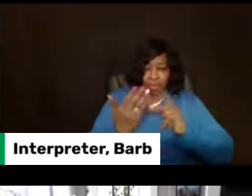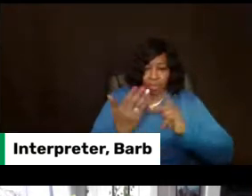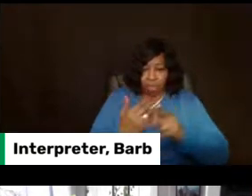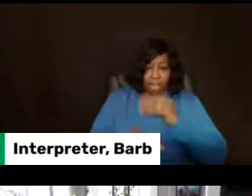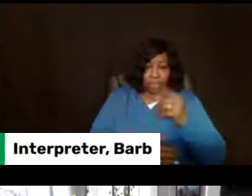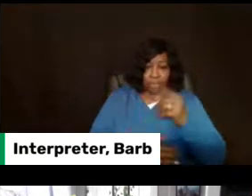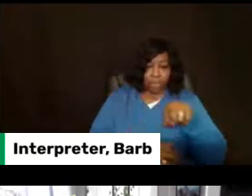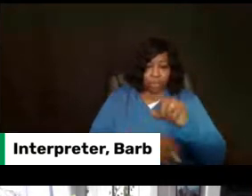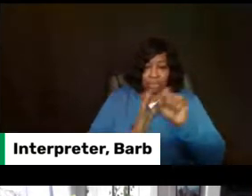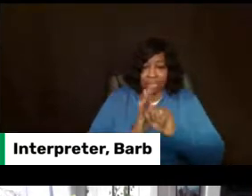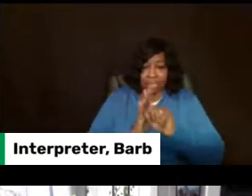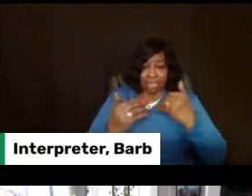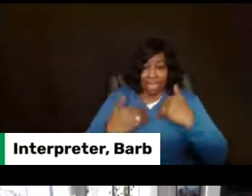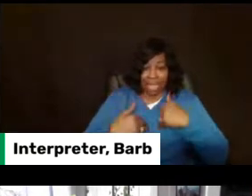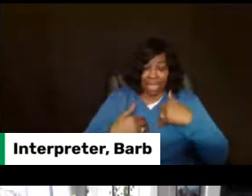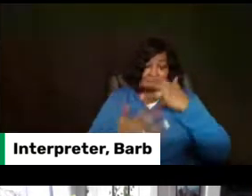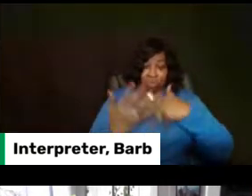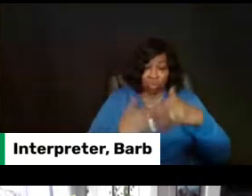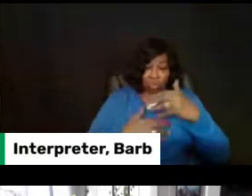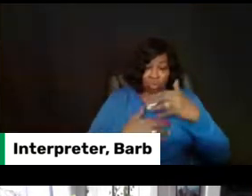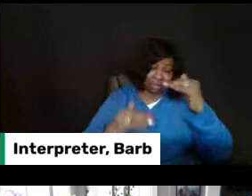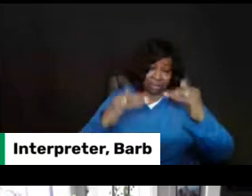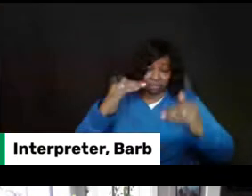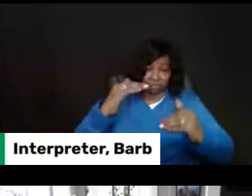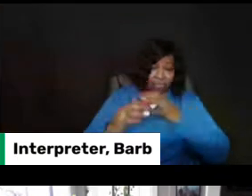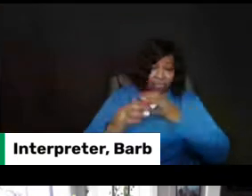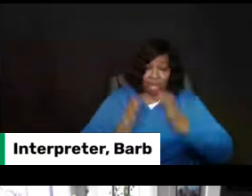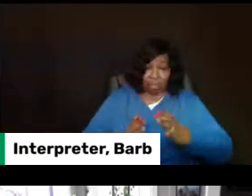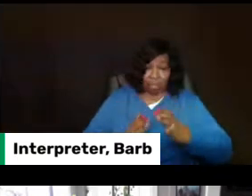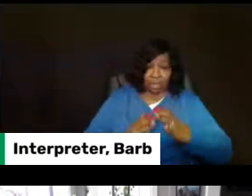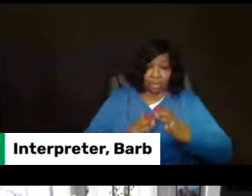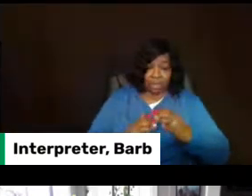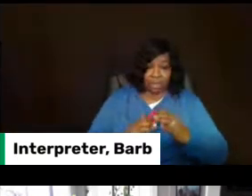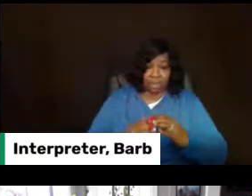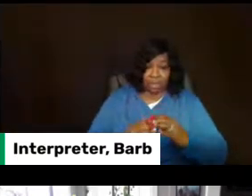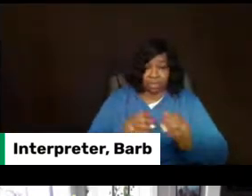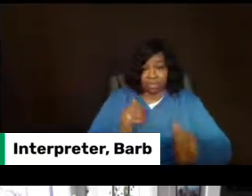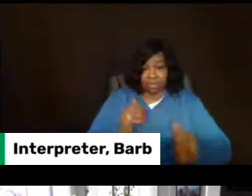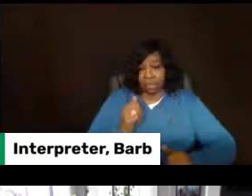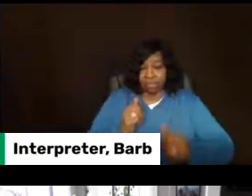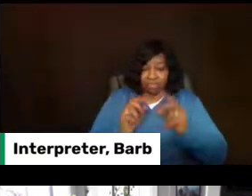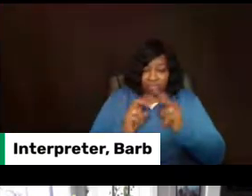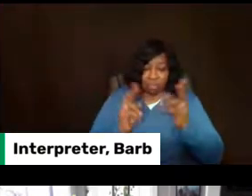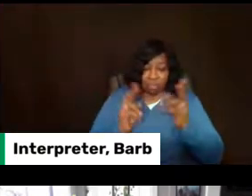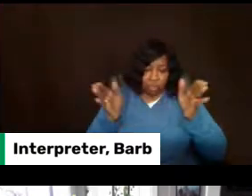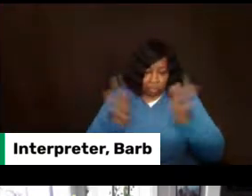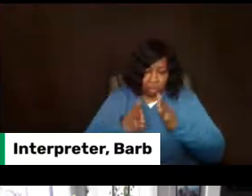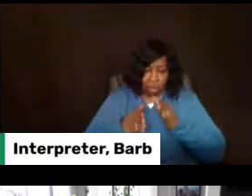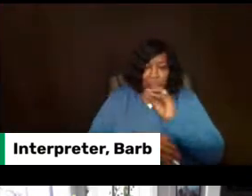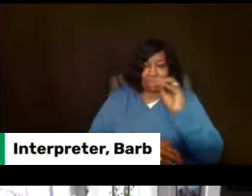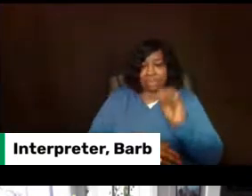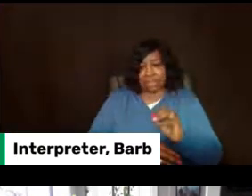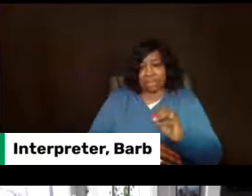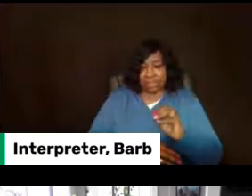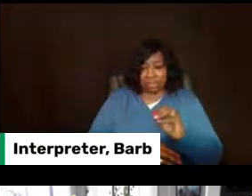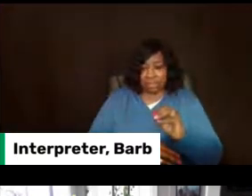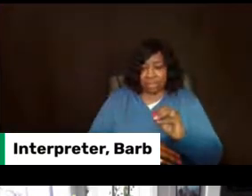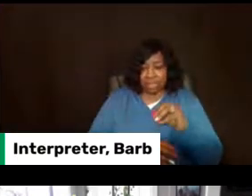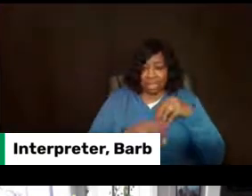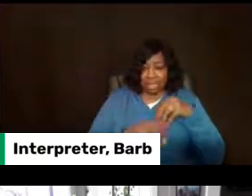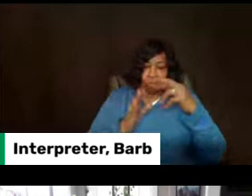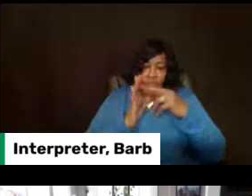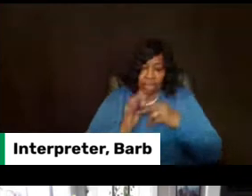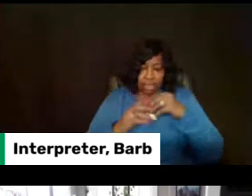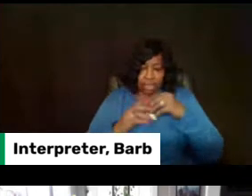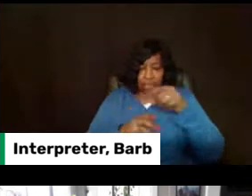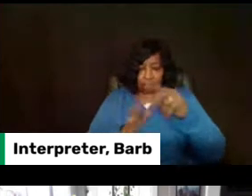socially disadvantaged farmers represented are overwhelmingly at very small percentages of total enrollment of the program. And so that's